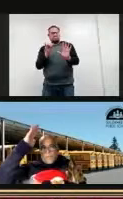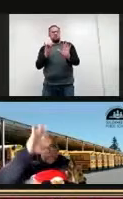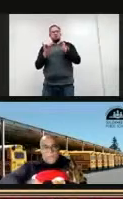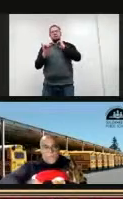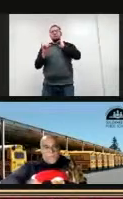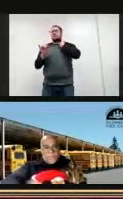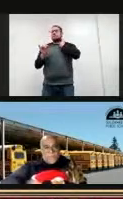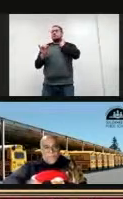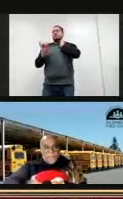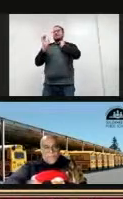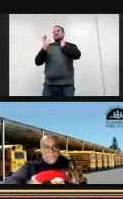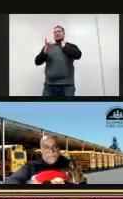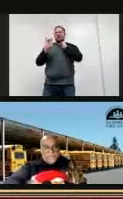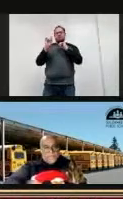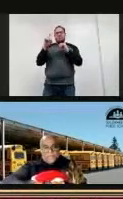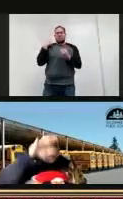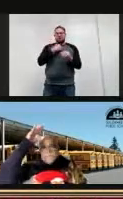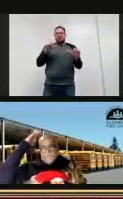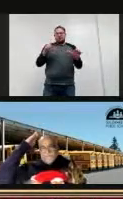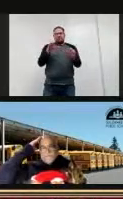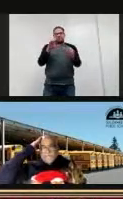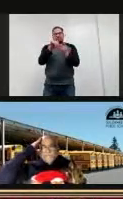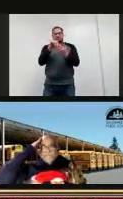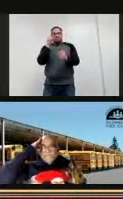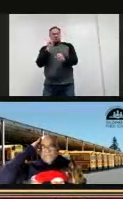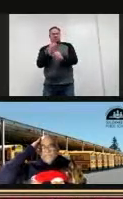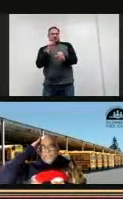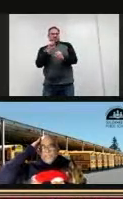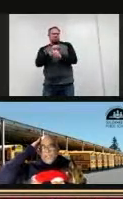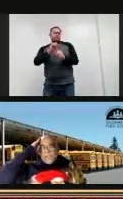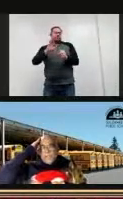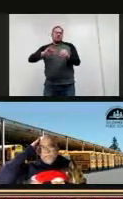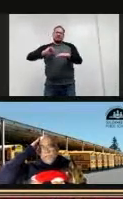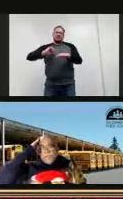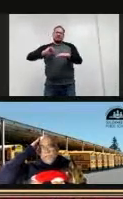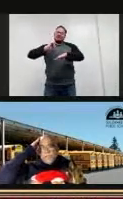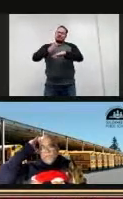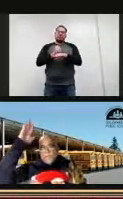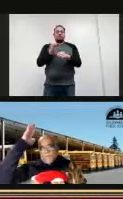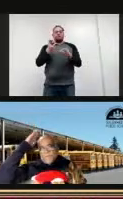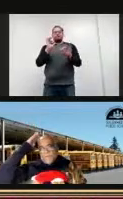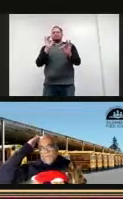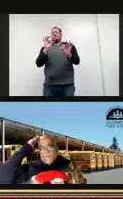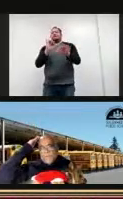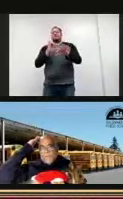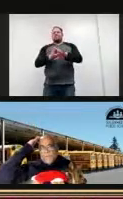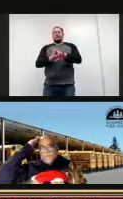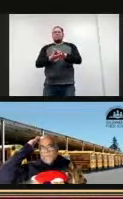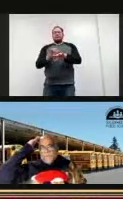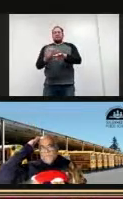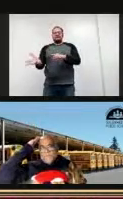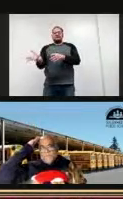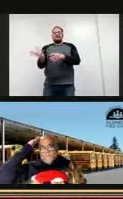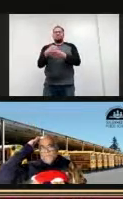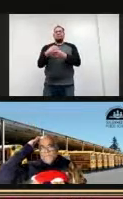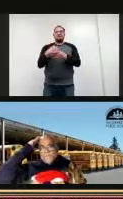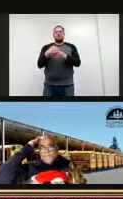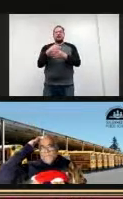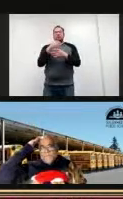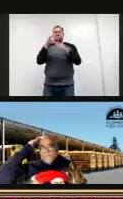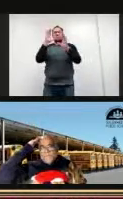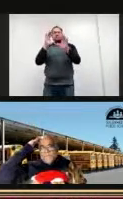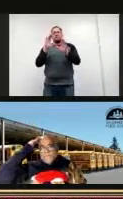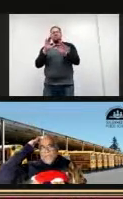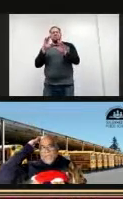that's where we're doing some of that work, and we haven't set those yet. So perfect timing and great point by Director Chandragiri and